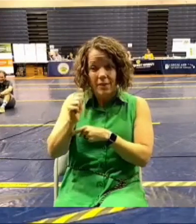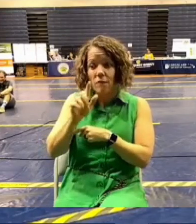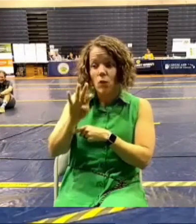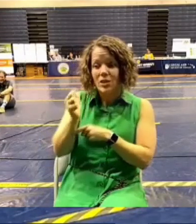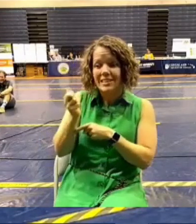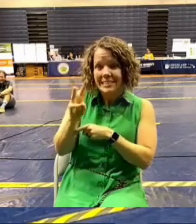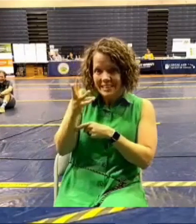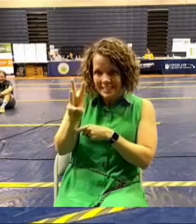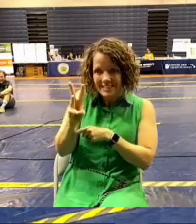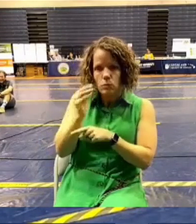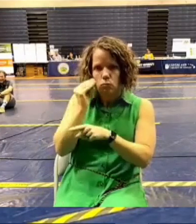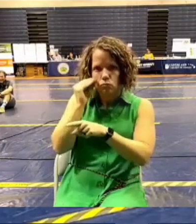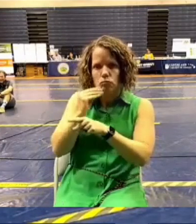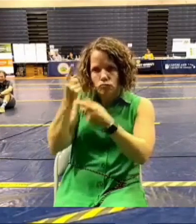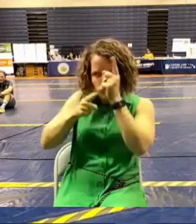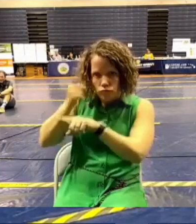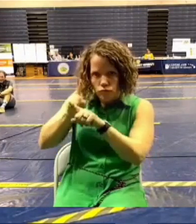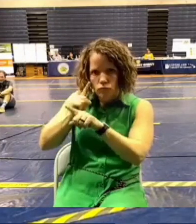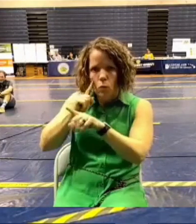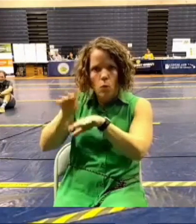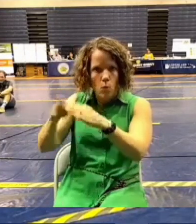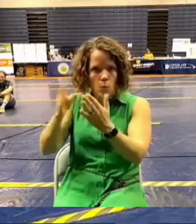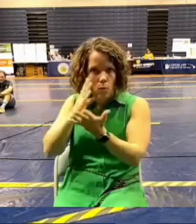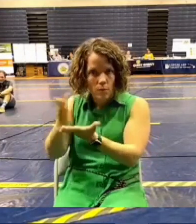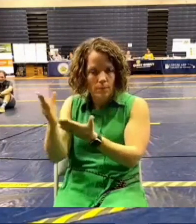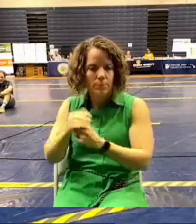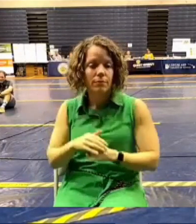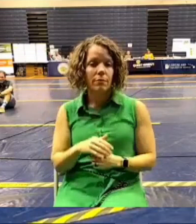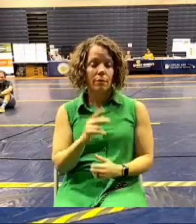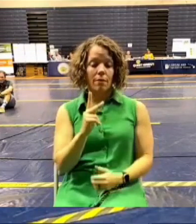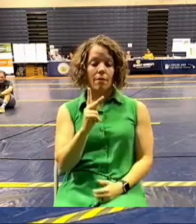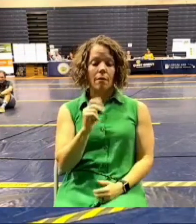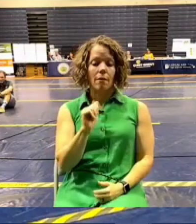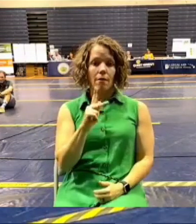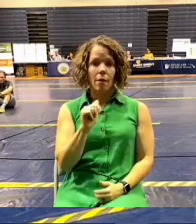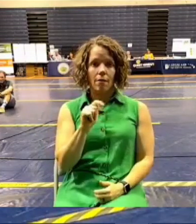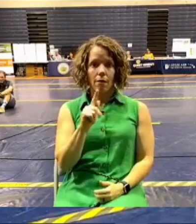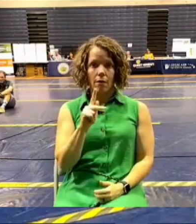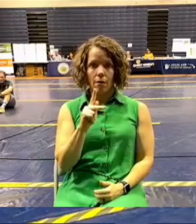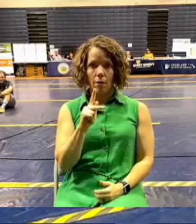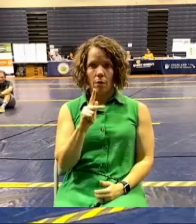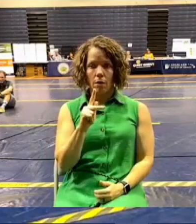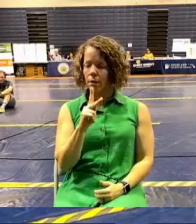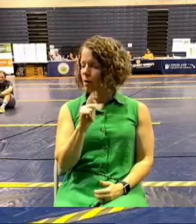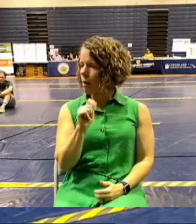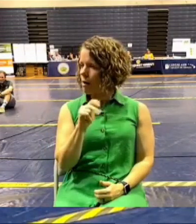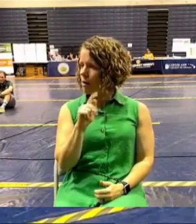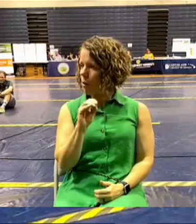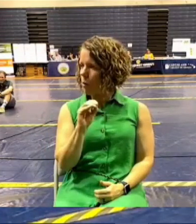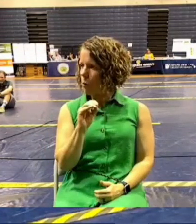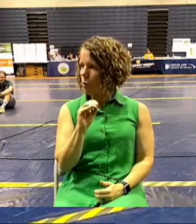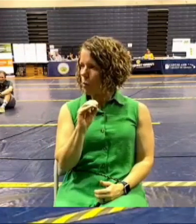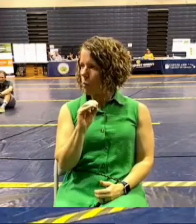Kako Maui Housing Program, just started, CNHA, 50 units.